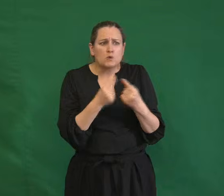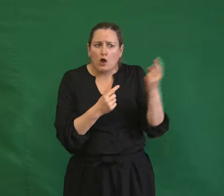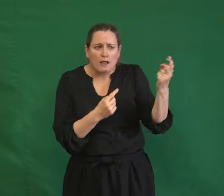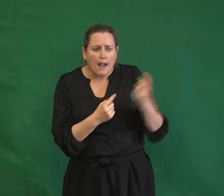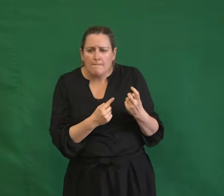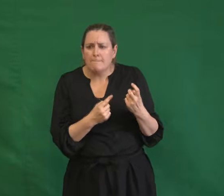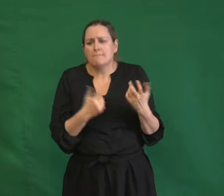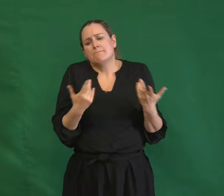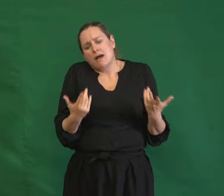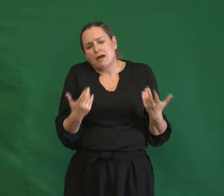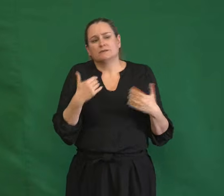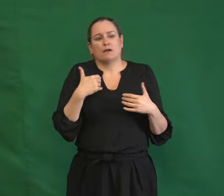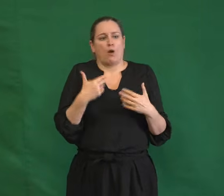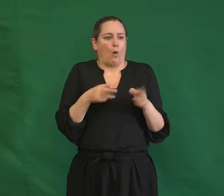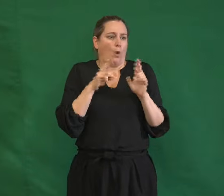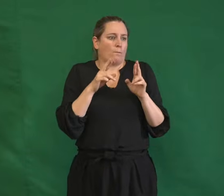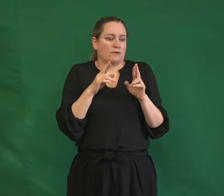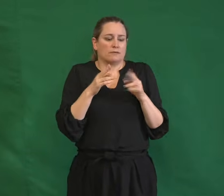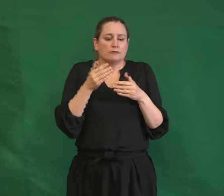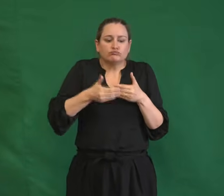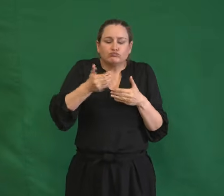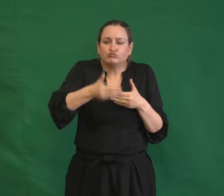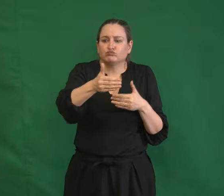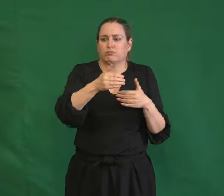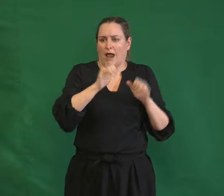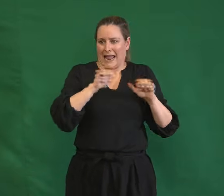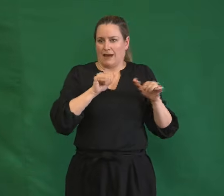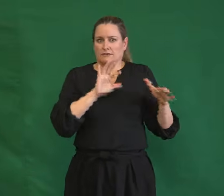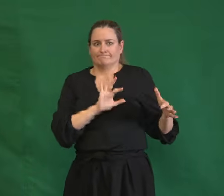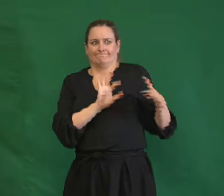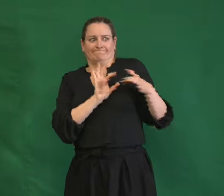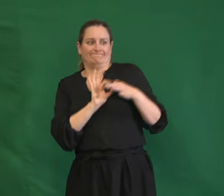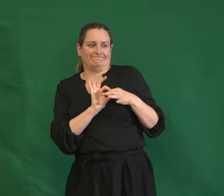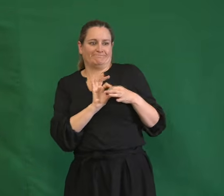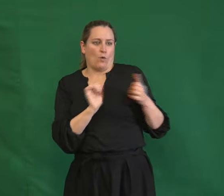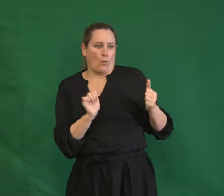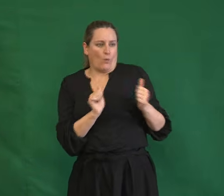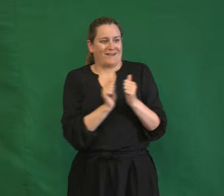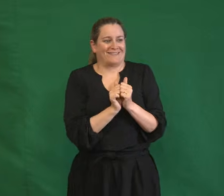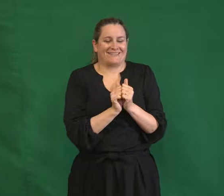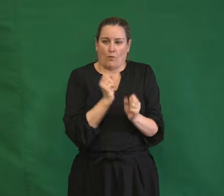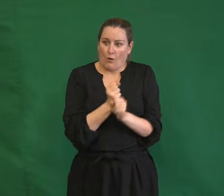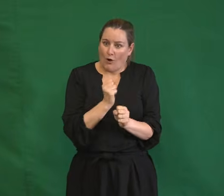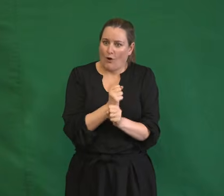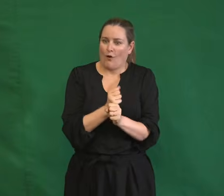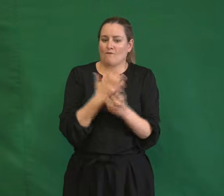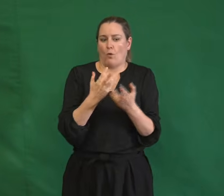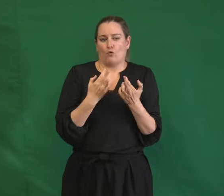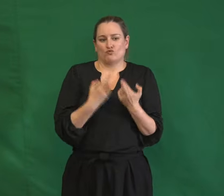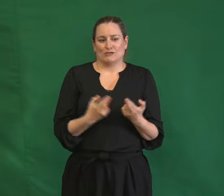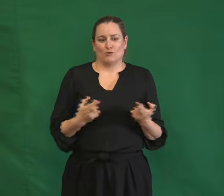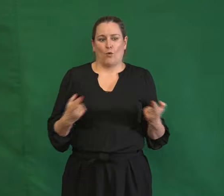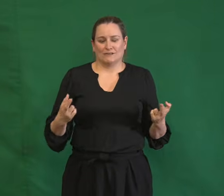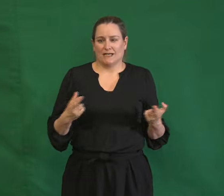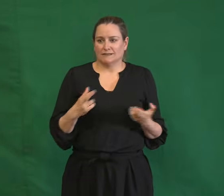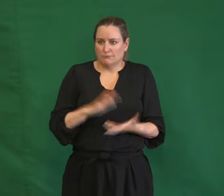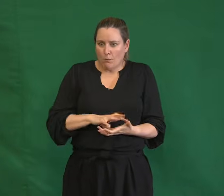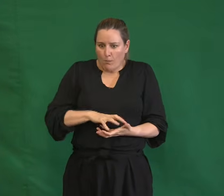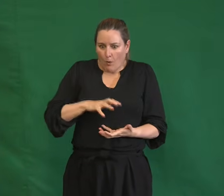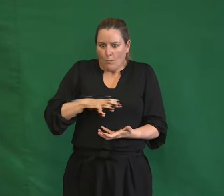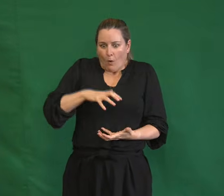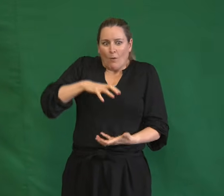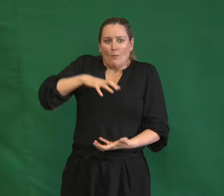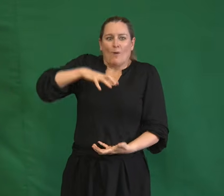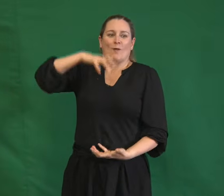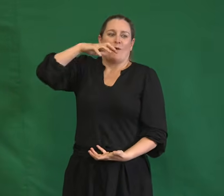effort to develop resources that are going to make this language a language that can be